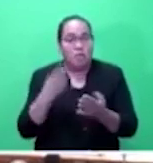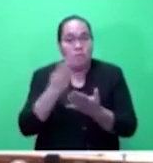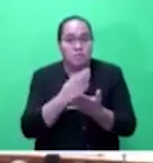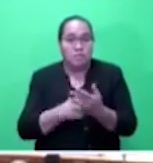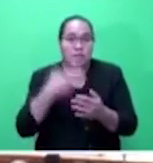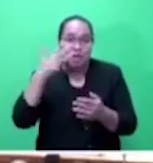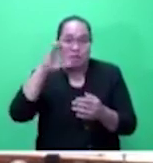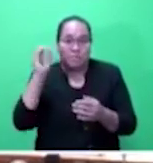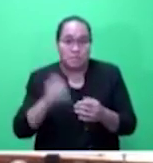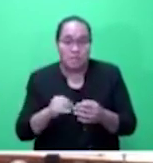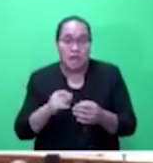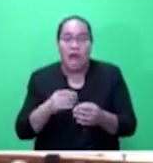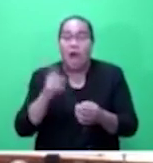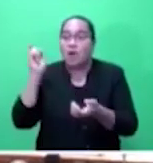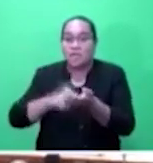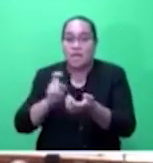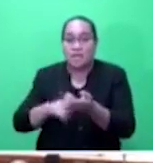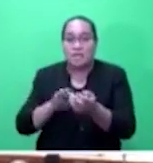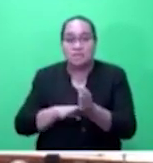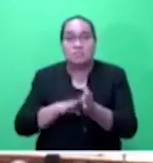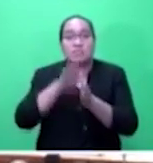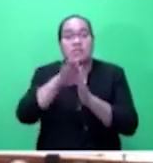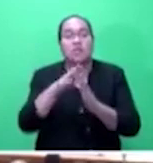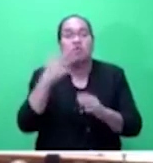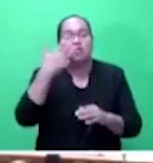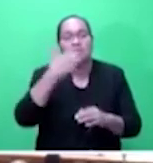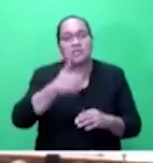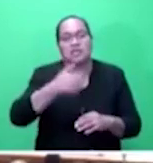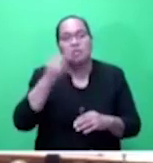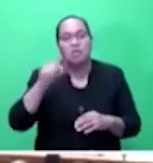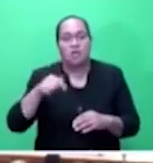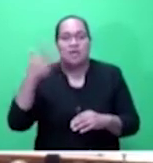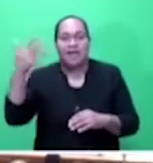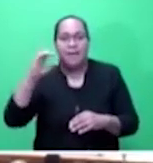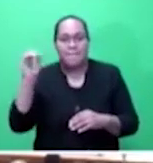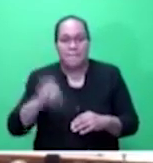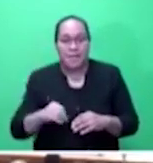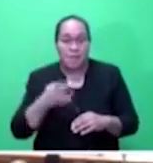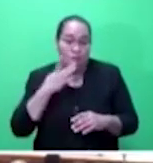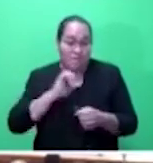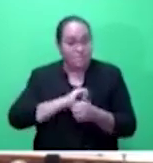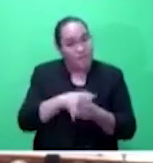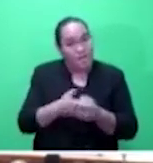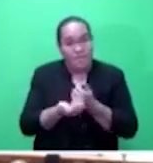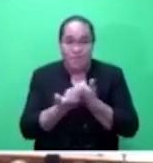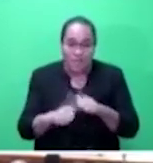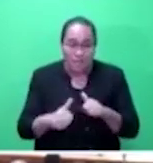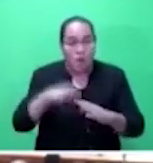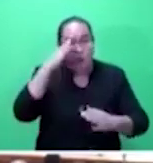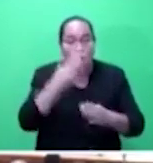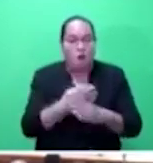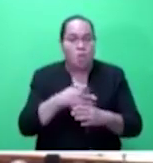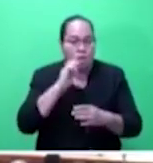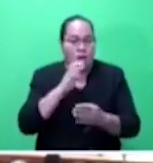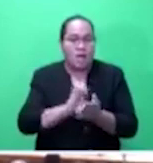a result, our debt to GDP ratio will increase to 60.9%. As soon as the clouds of this pandemic part, we expect an economic